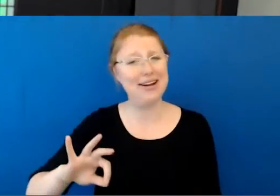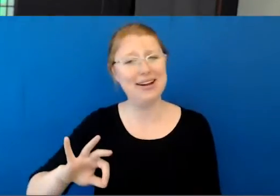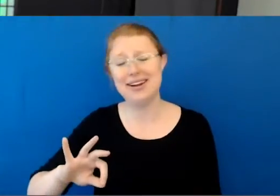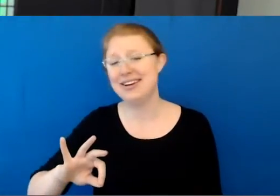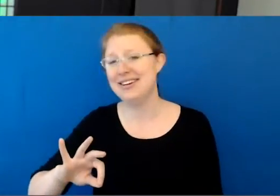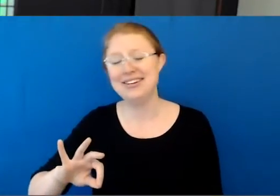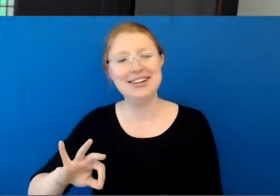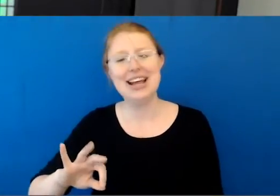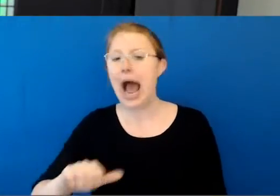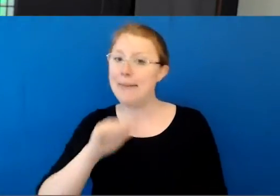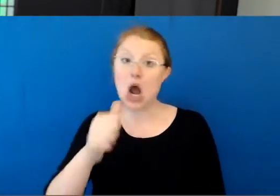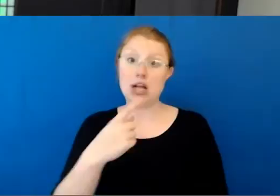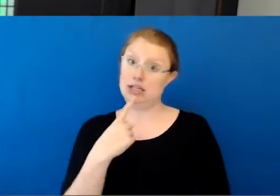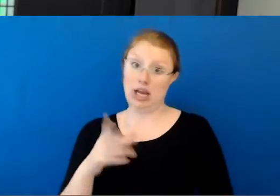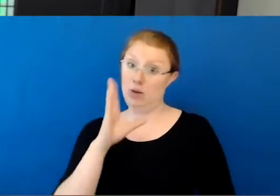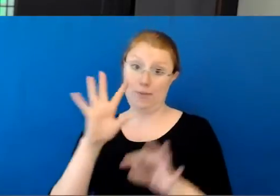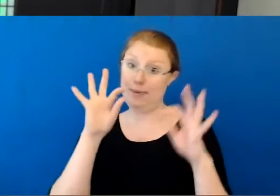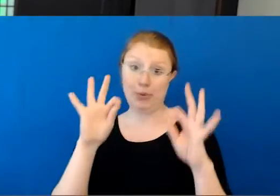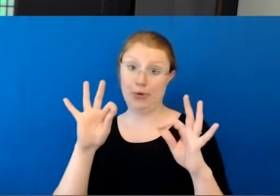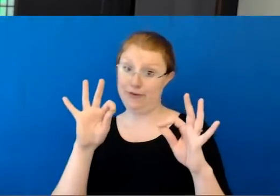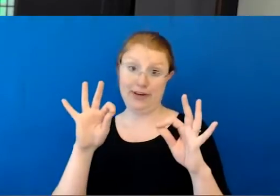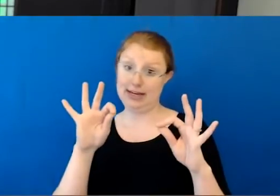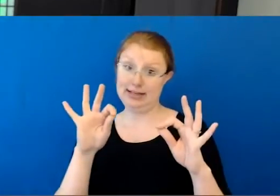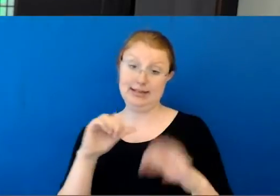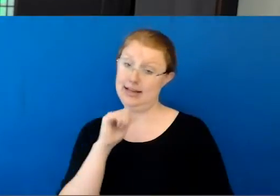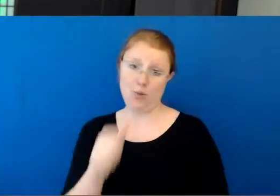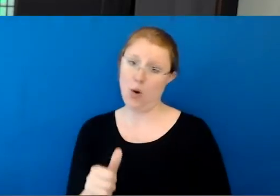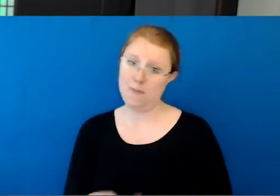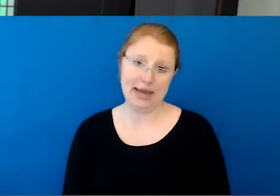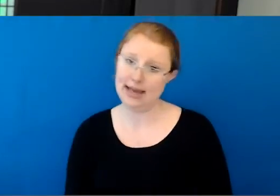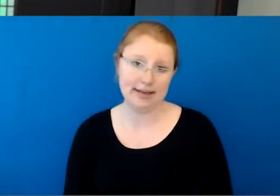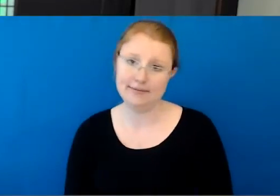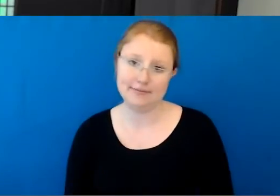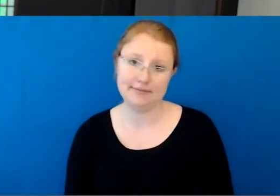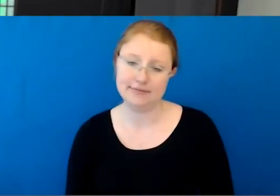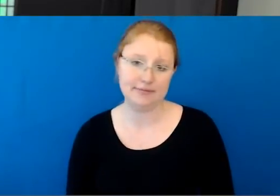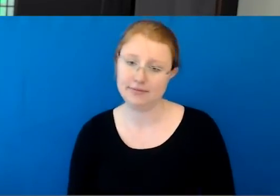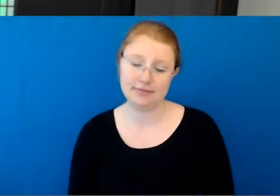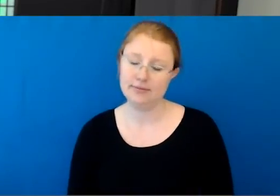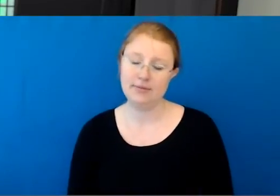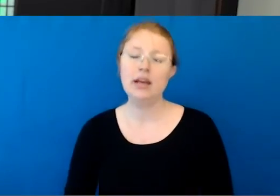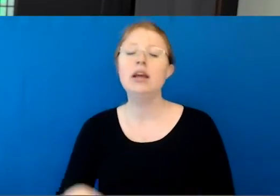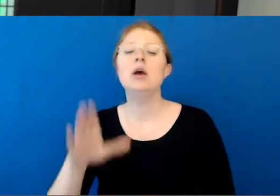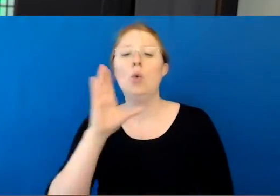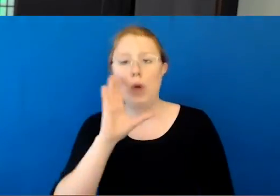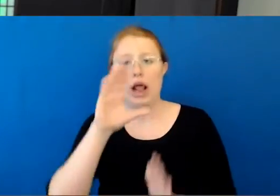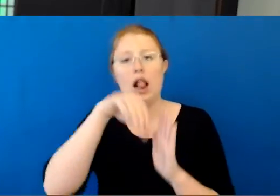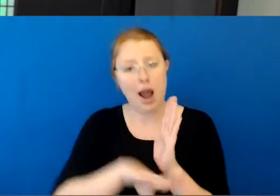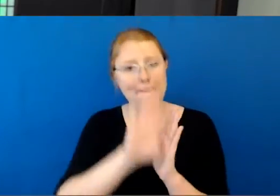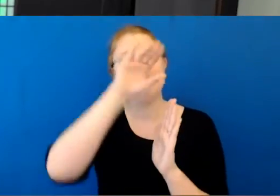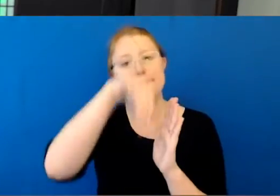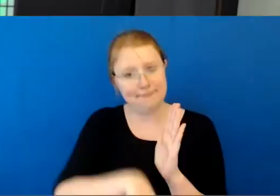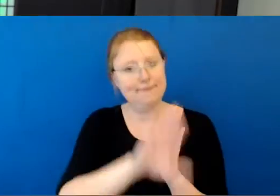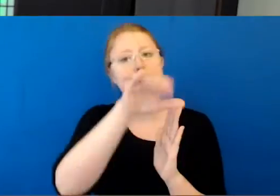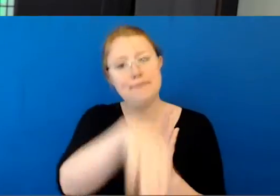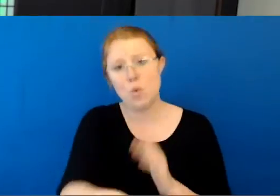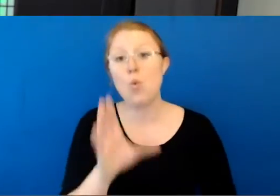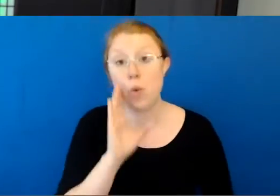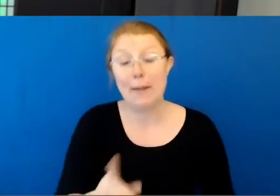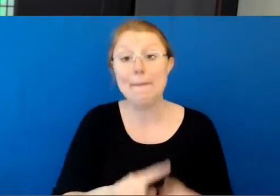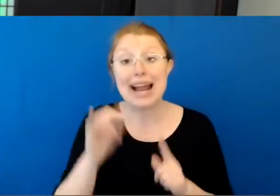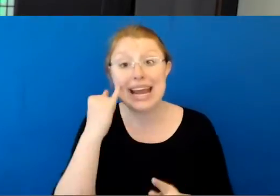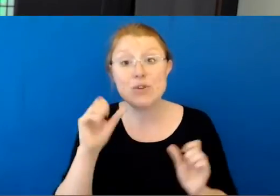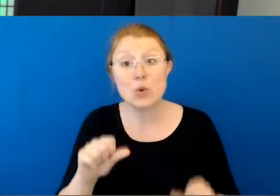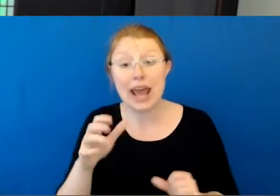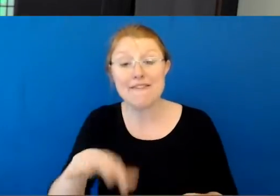course. If you can find a virtuous woman, then you have a life of reward ahead